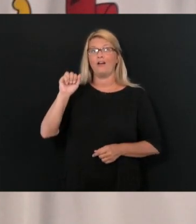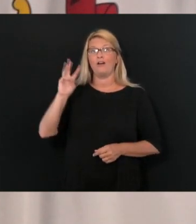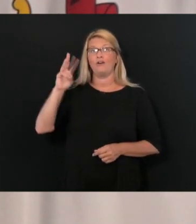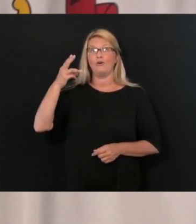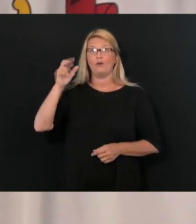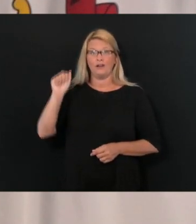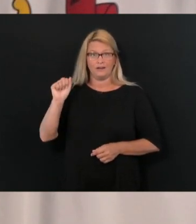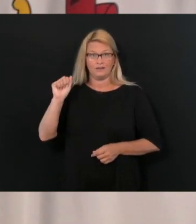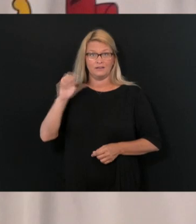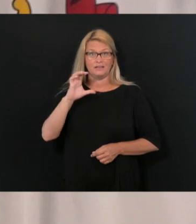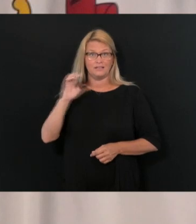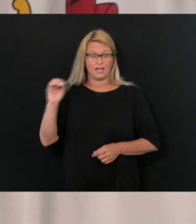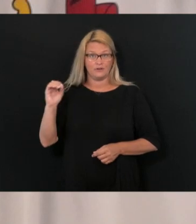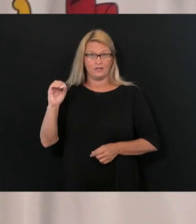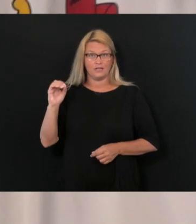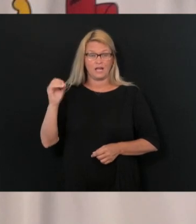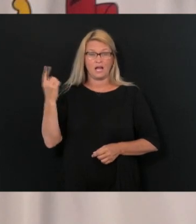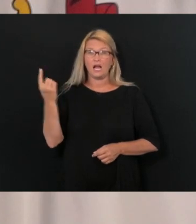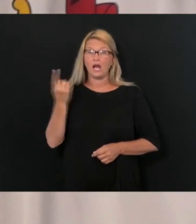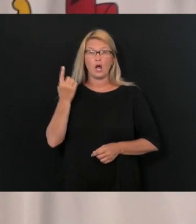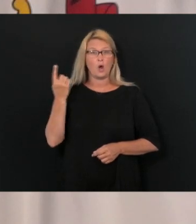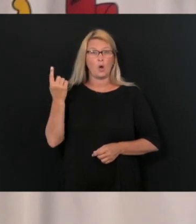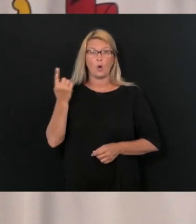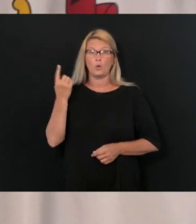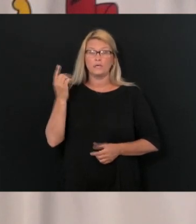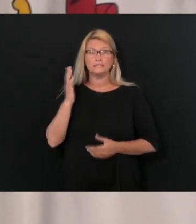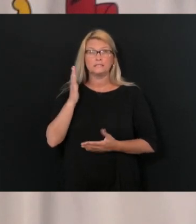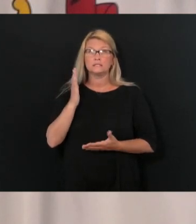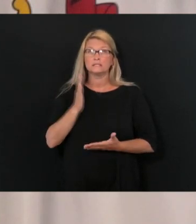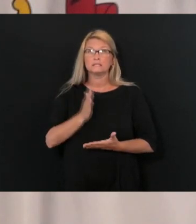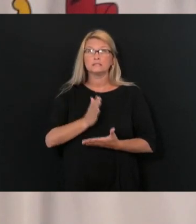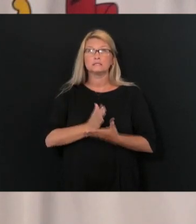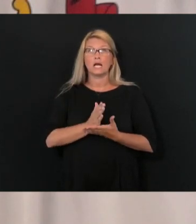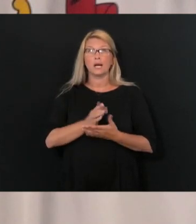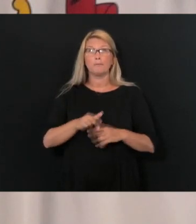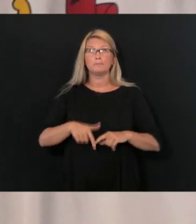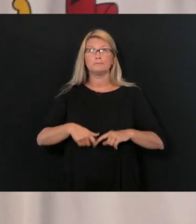I always stop to just think,